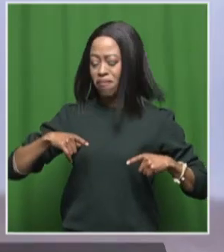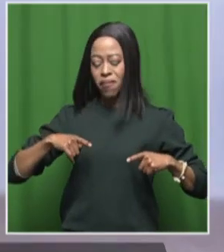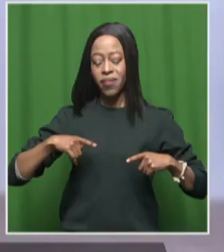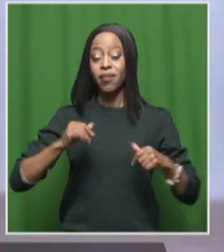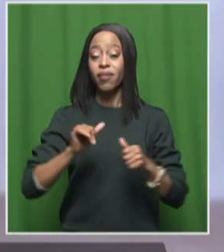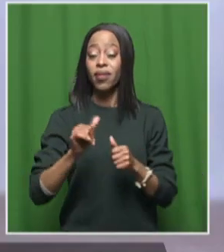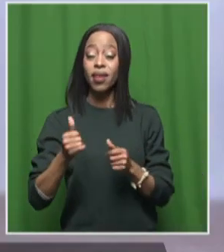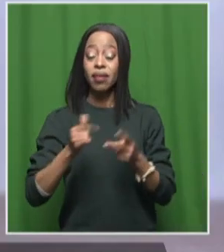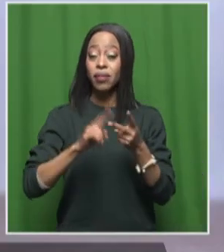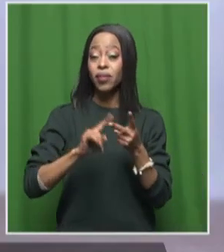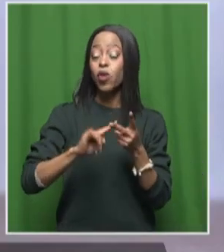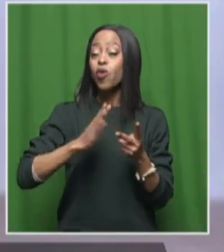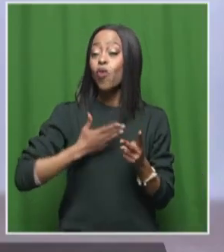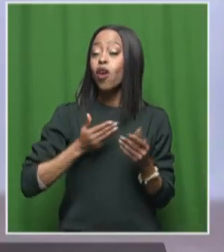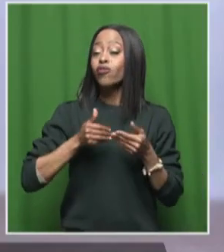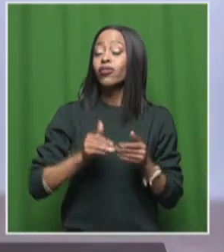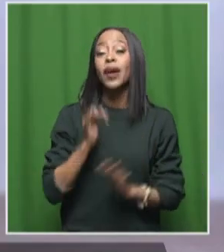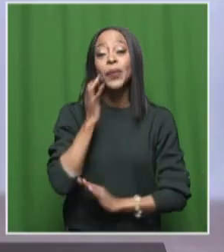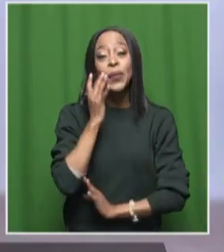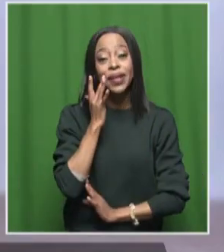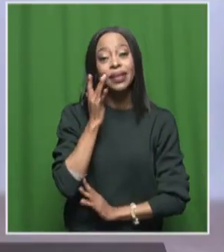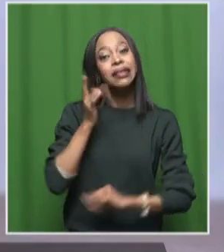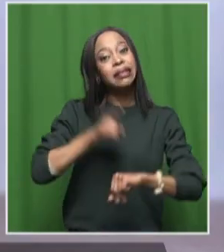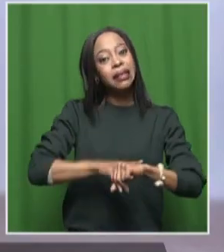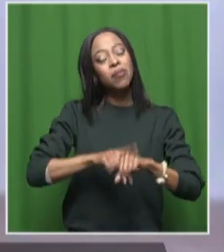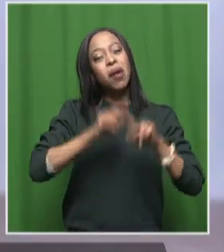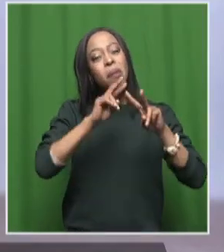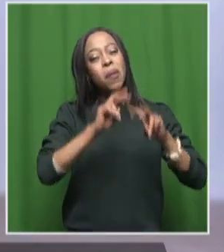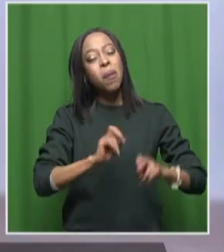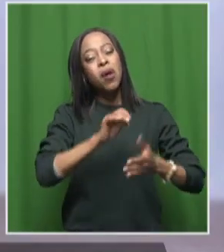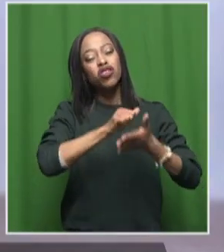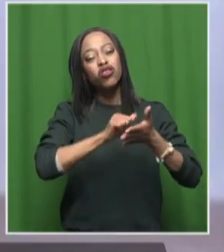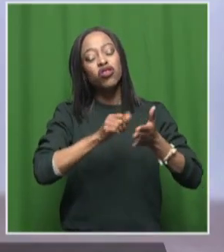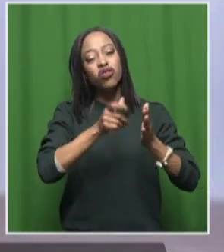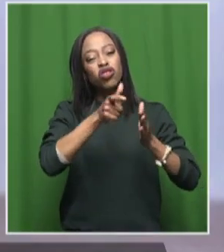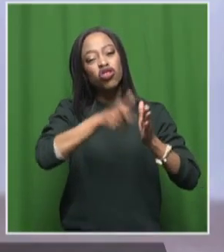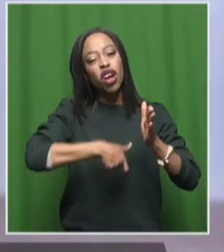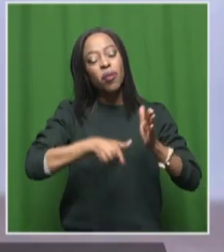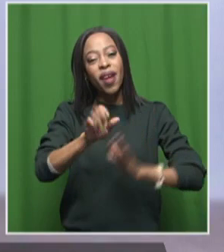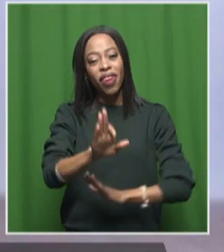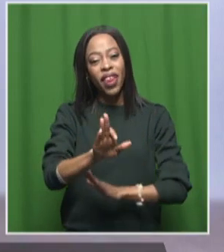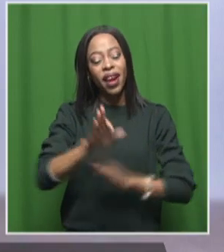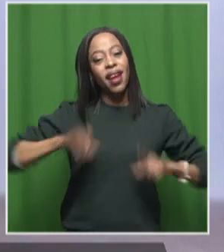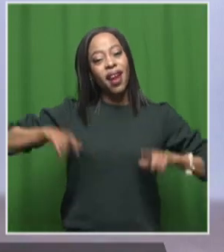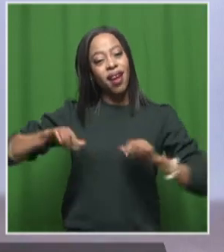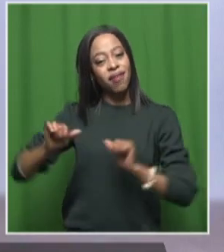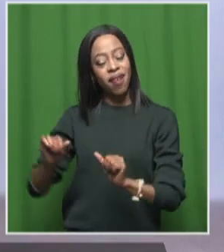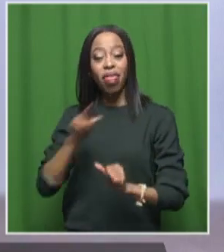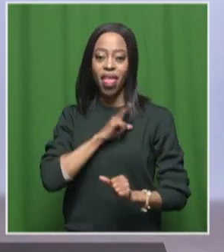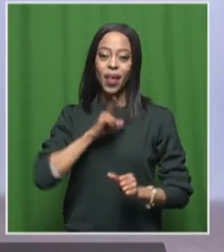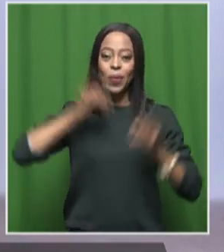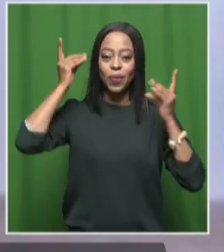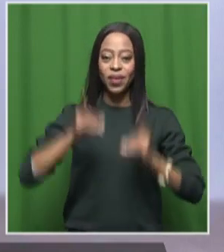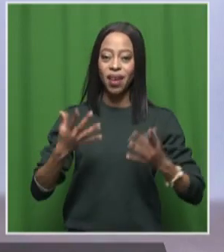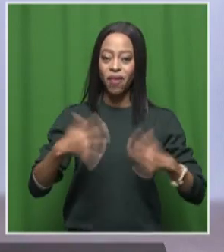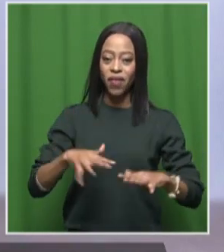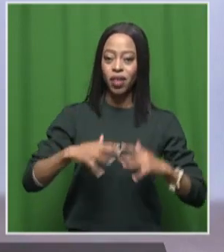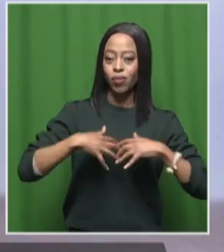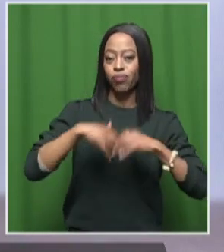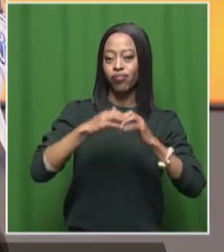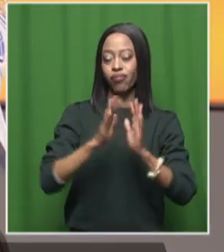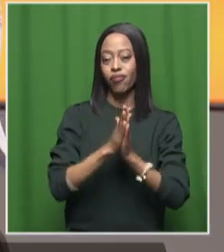next question is, when do you want us to start? And at the time, I had researched up to chapter 3 of his life. And that's really how we actually decided to put this book